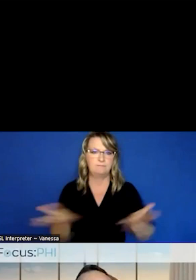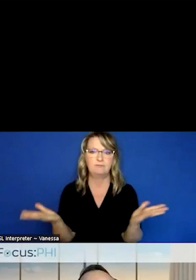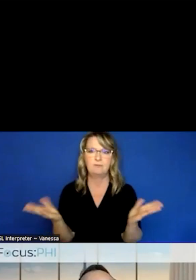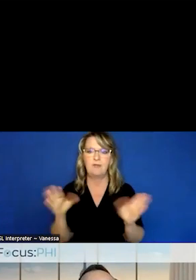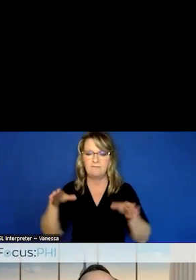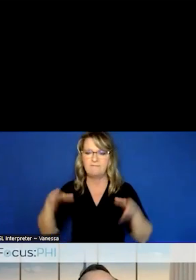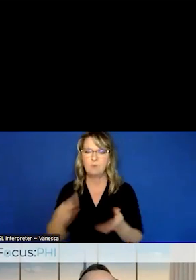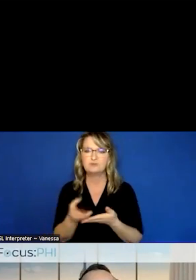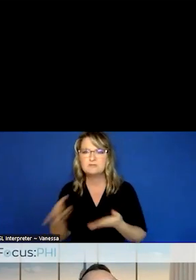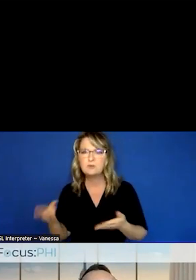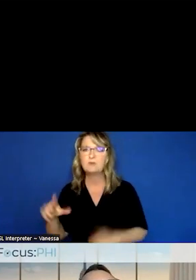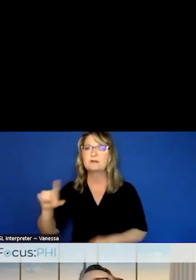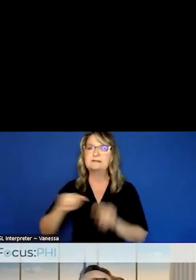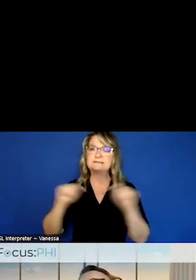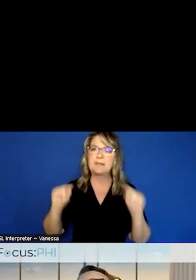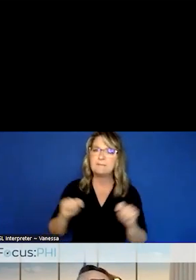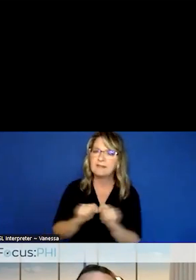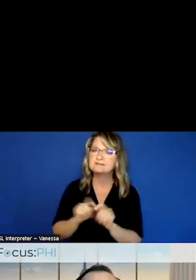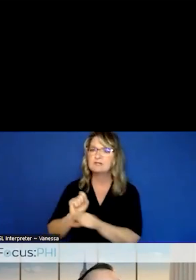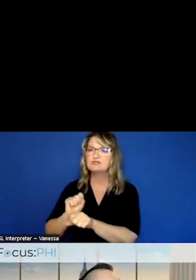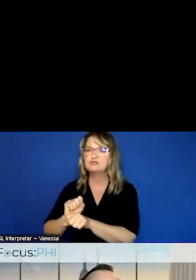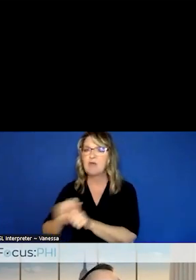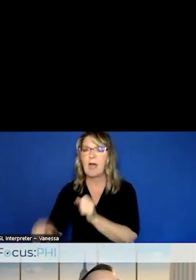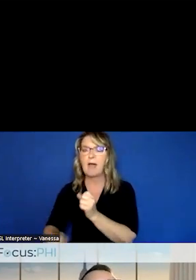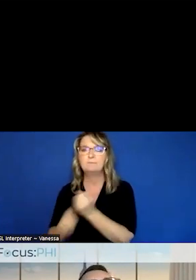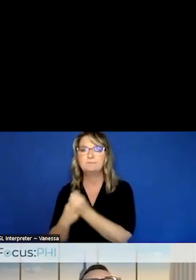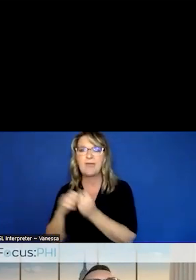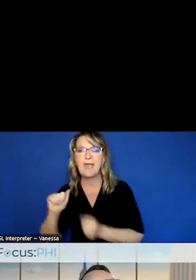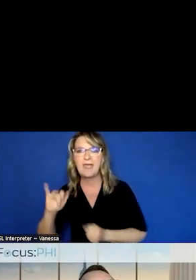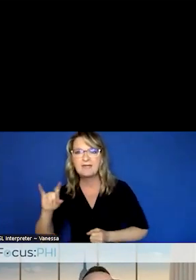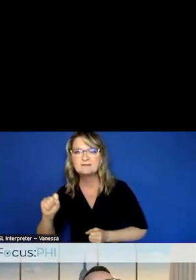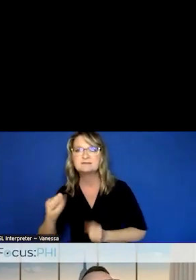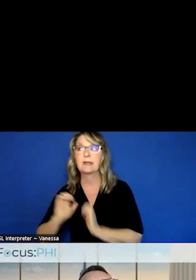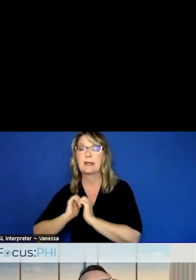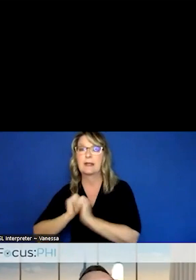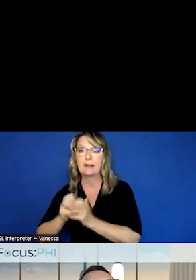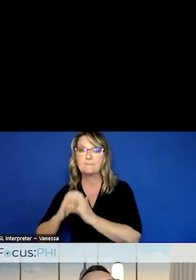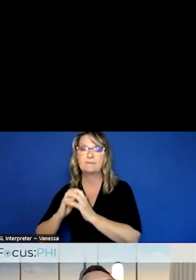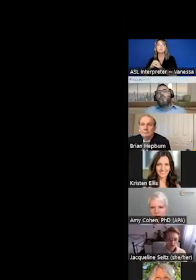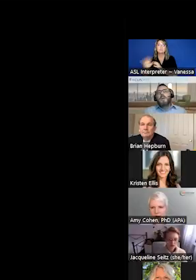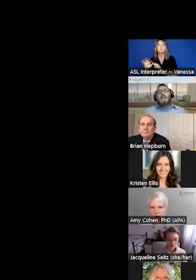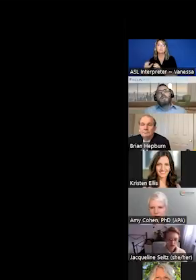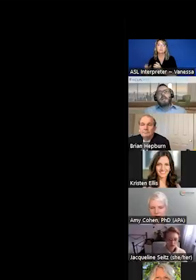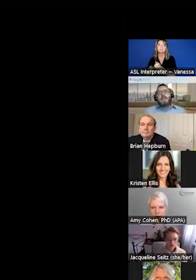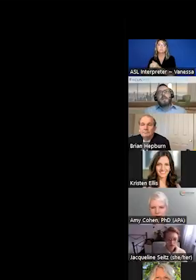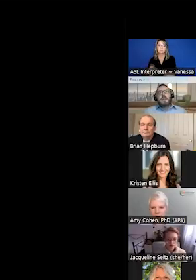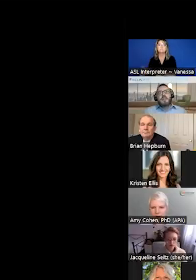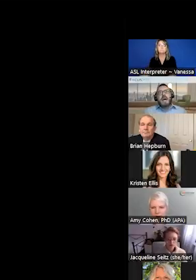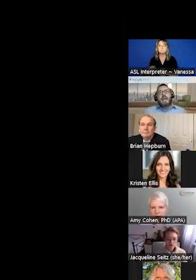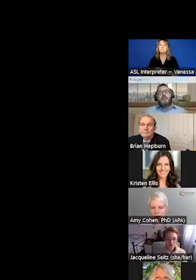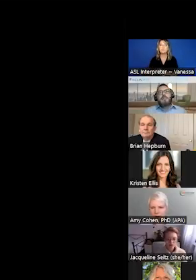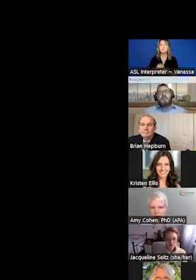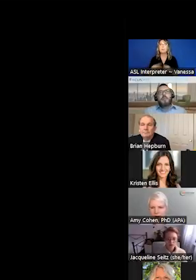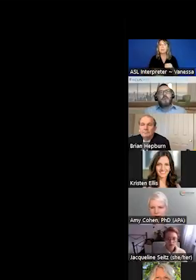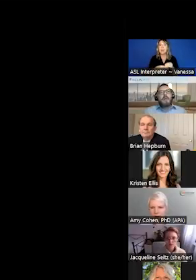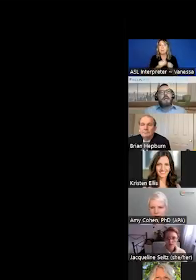resources, templates, and job aids to support implementation in practice. So at this point, I'm going to drop a few more links into the